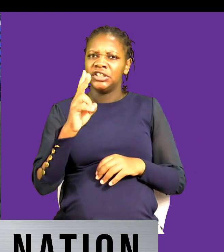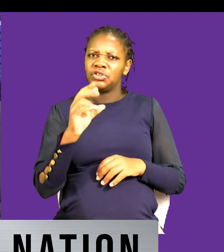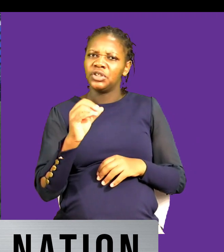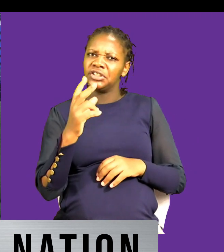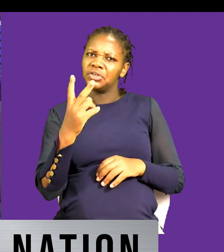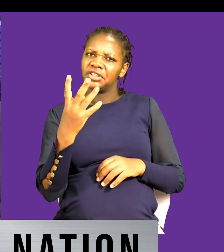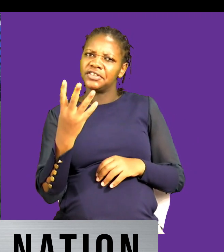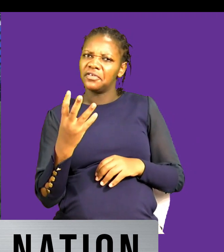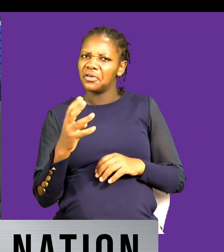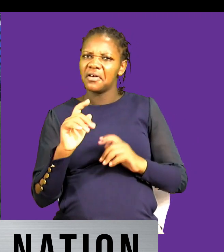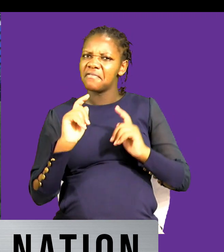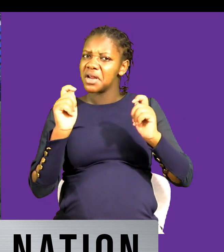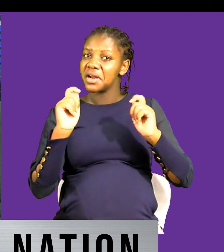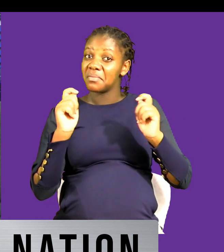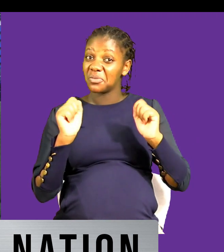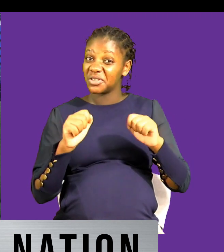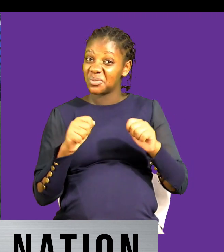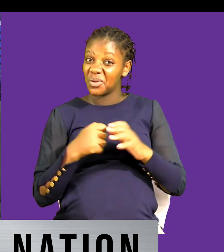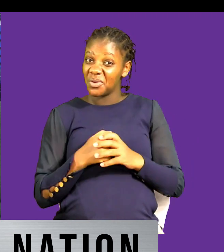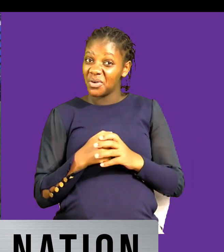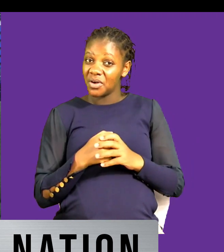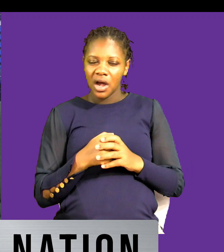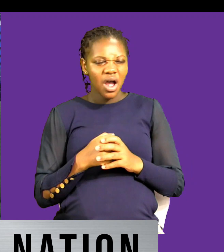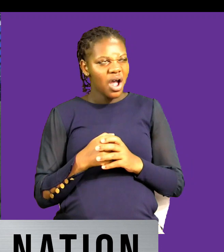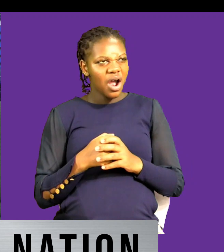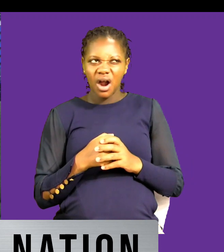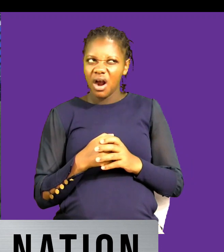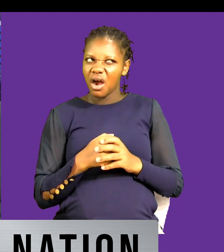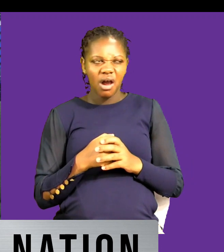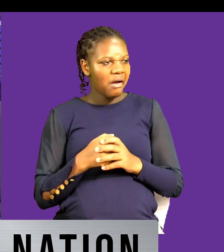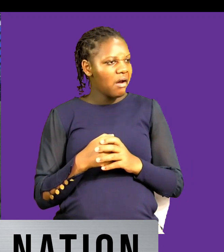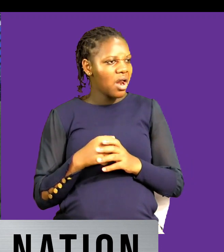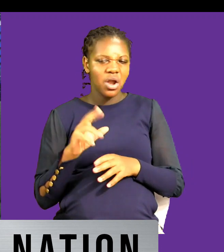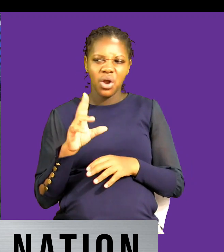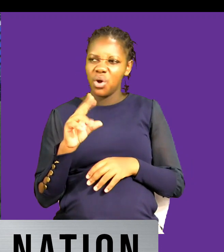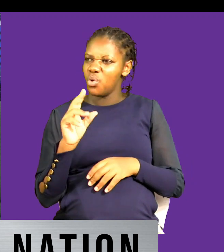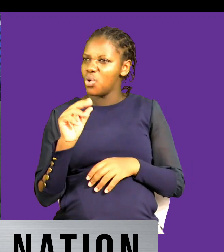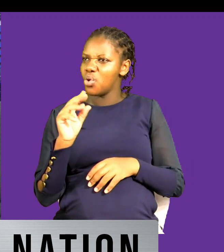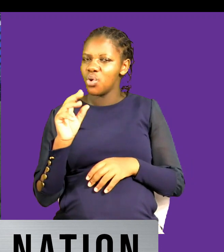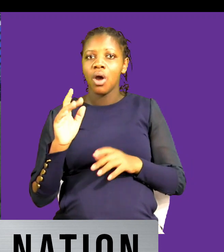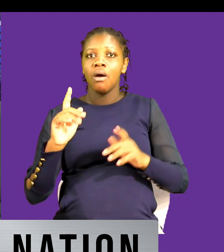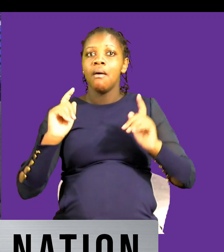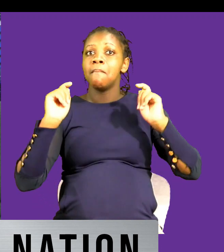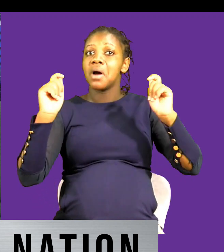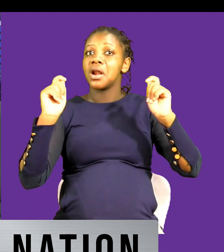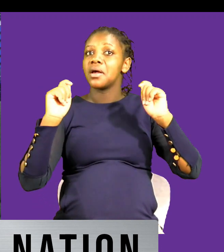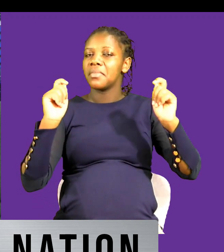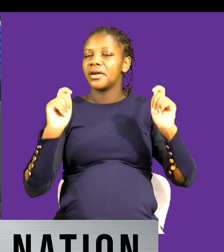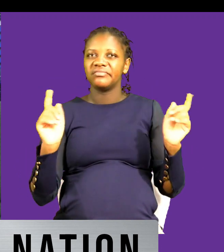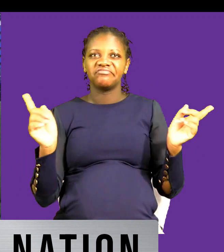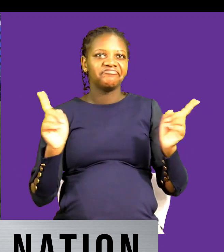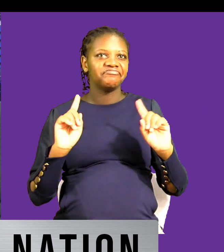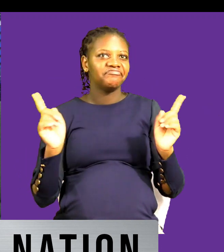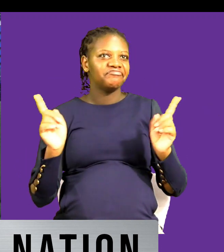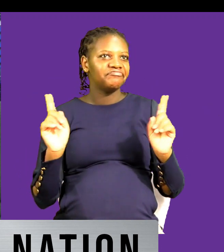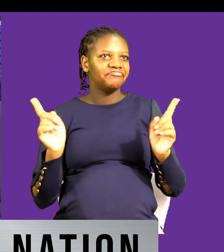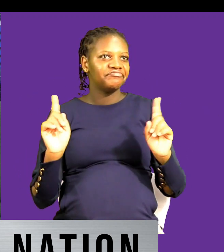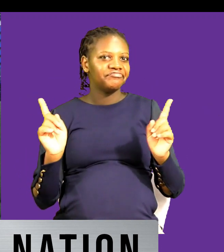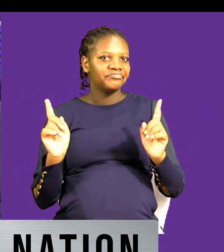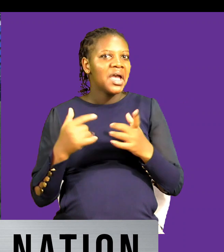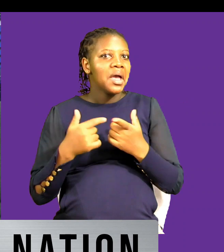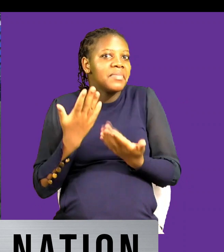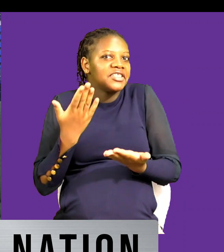into maandamano? I don't think maandamano is the answer, Jonah. Do you think the opposition is smart enough to come up with